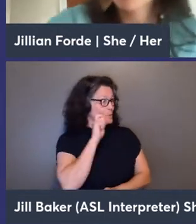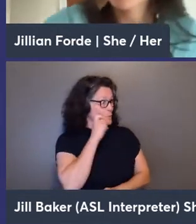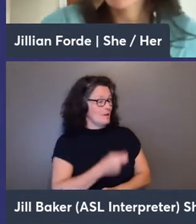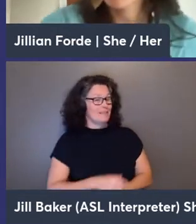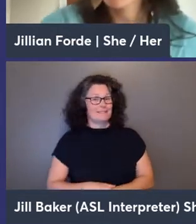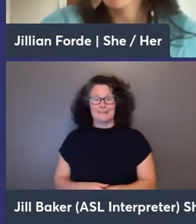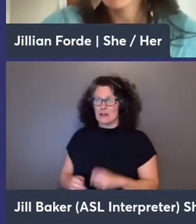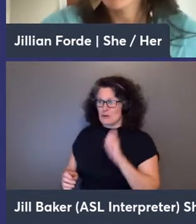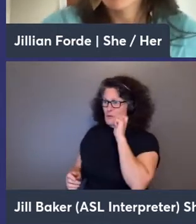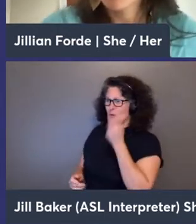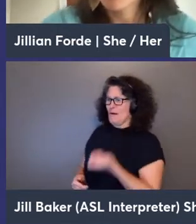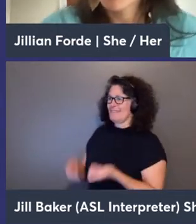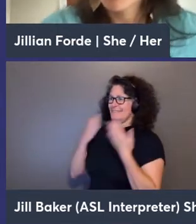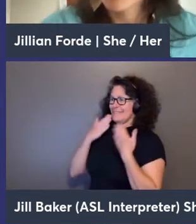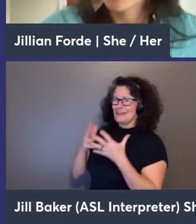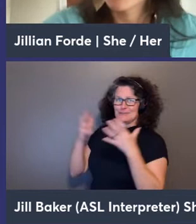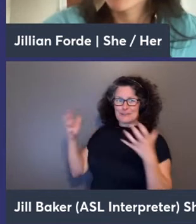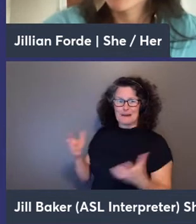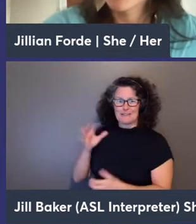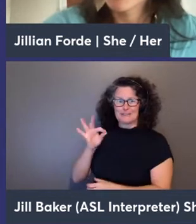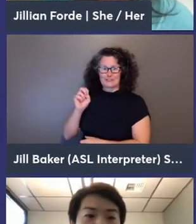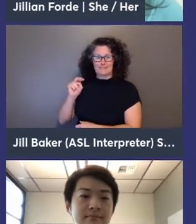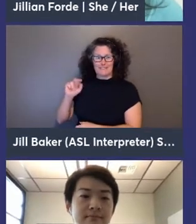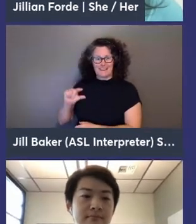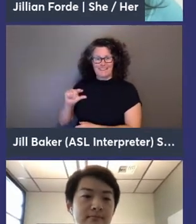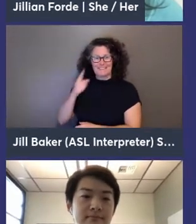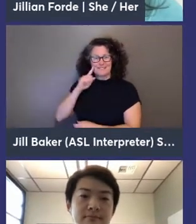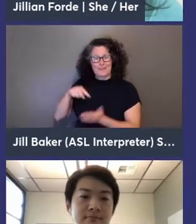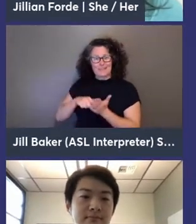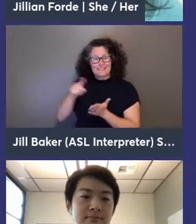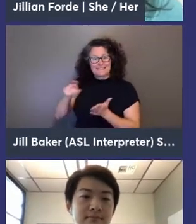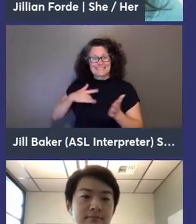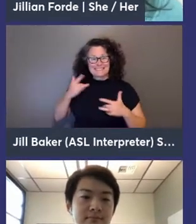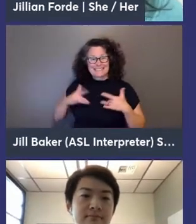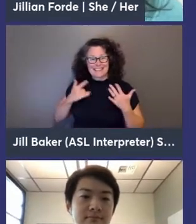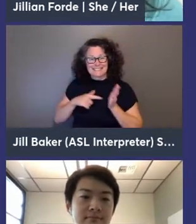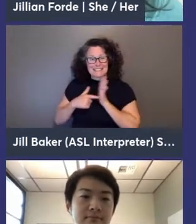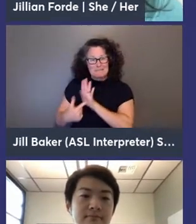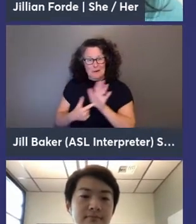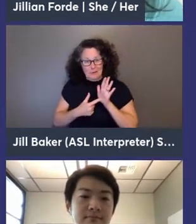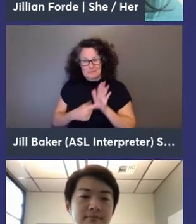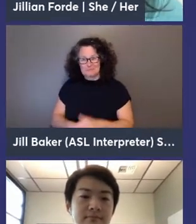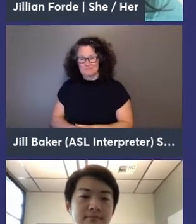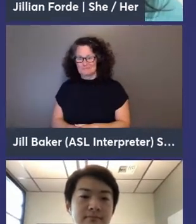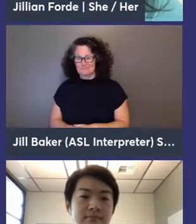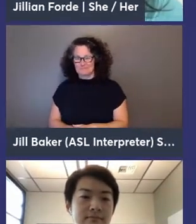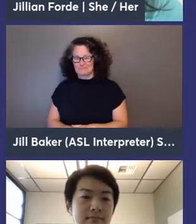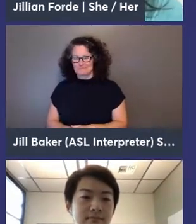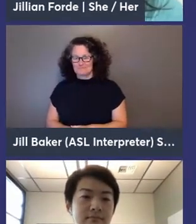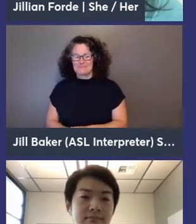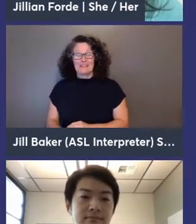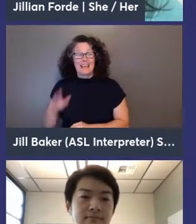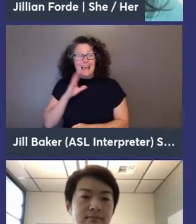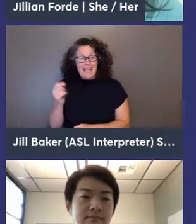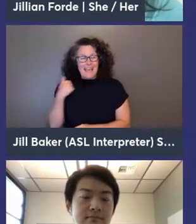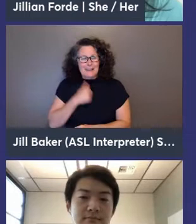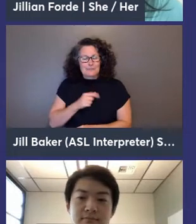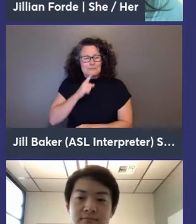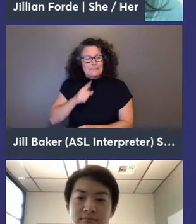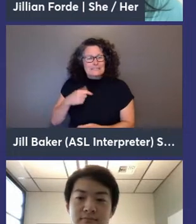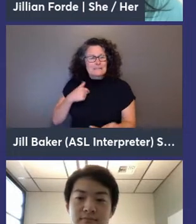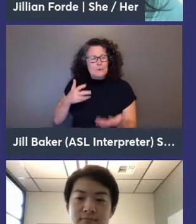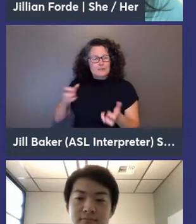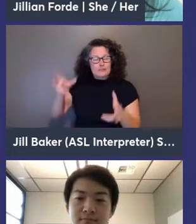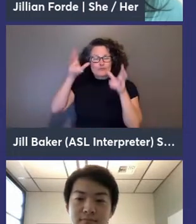Cool. That's awesome. Well, thanks so much, Feng, for this exciting demo. And we would really like to